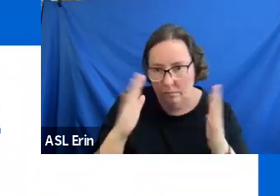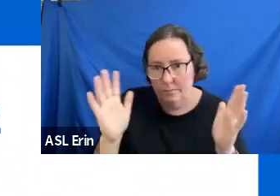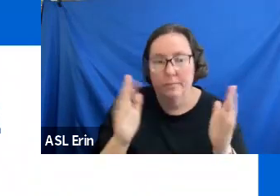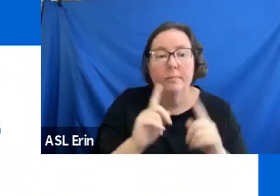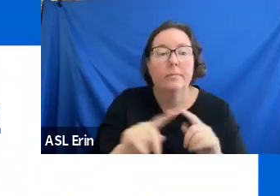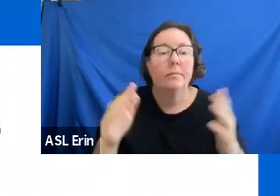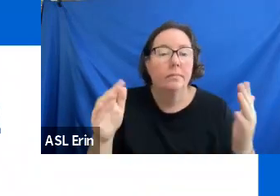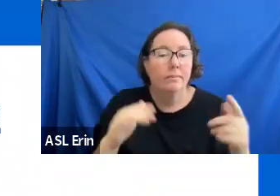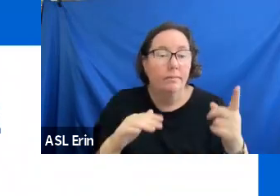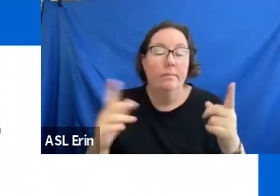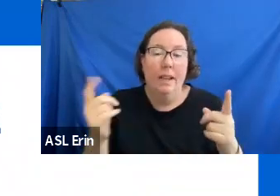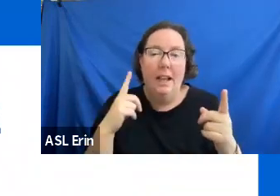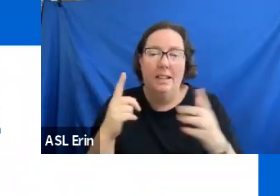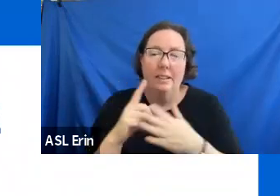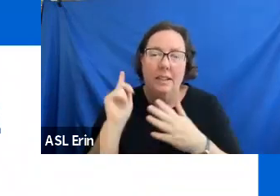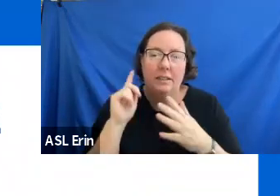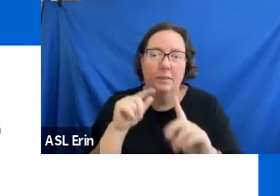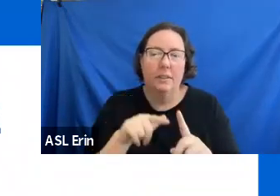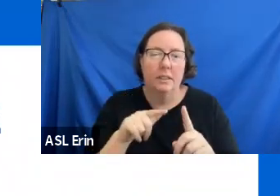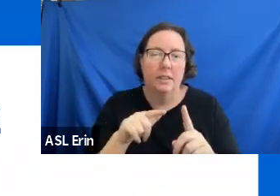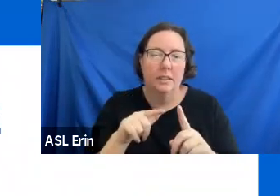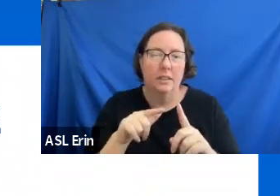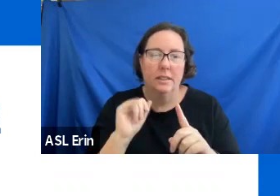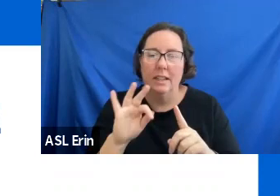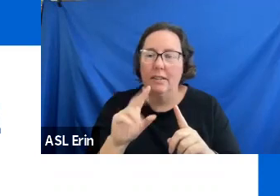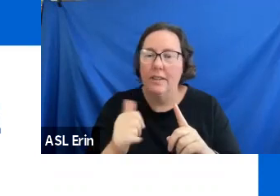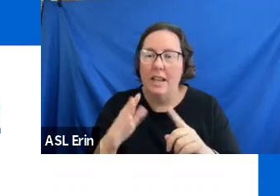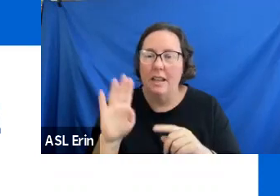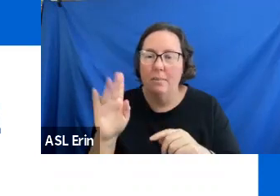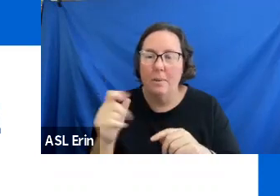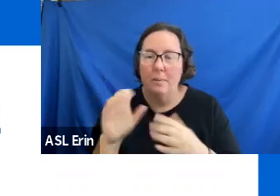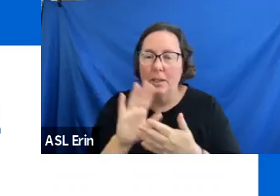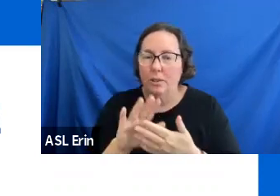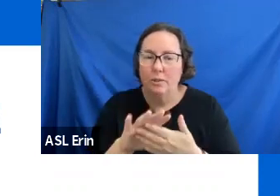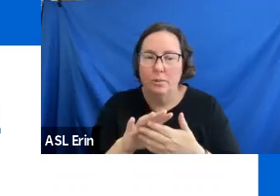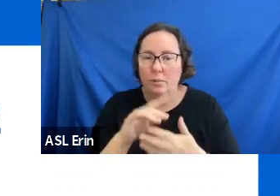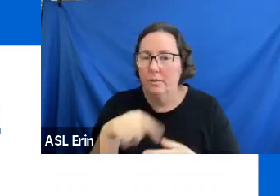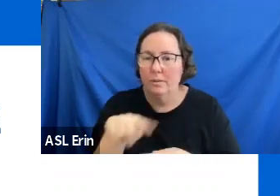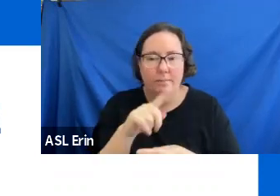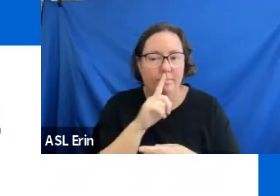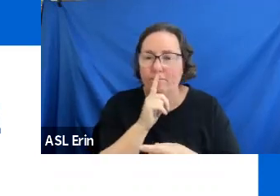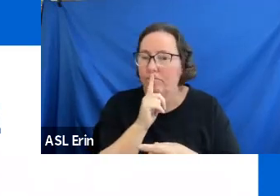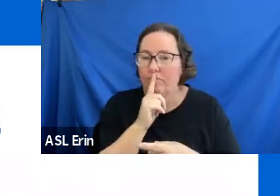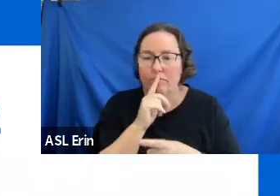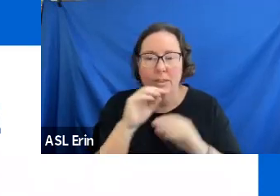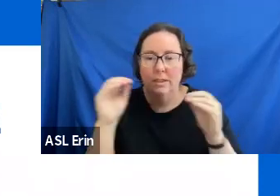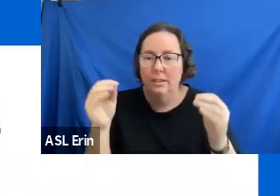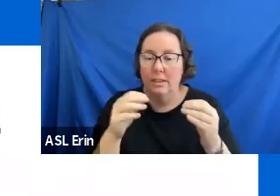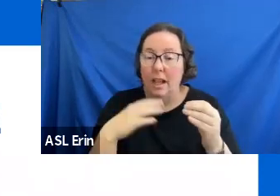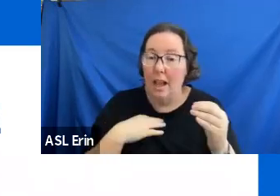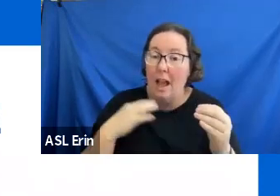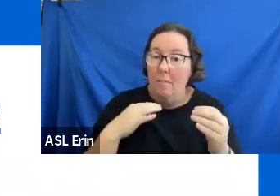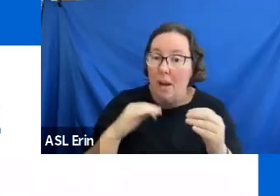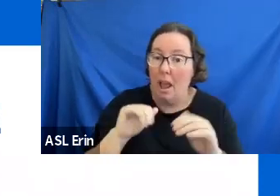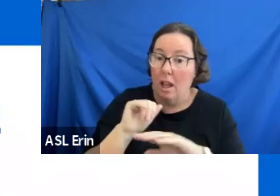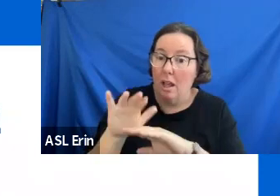So we were asked also if there were any BPS schools for which we had applicants that